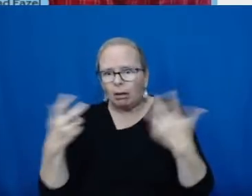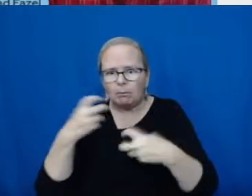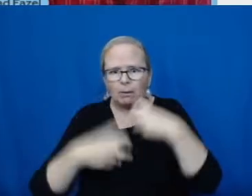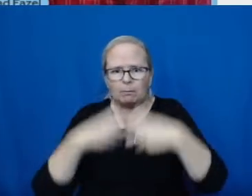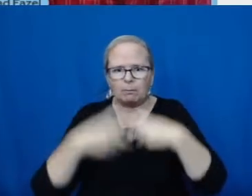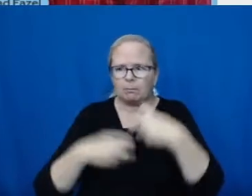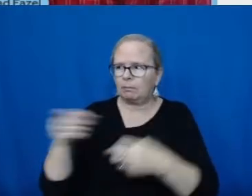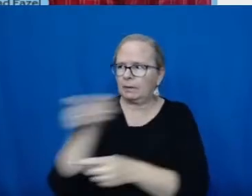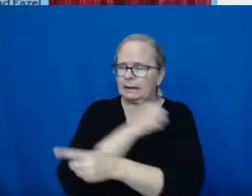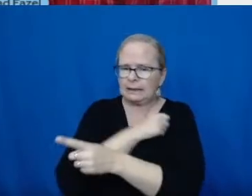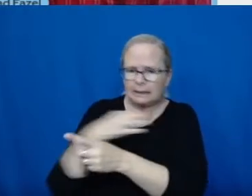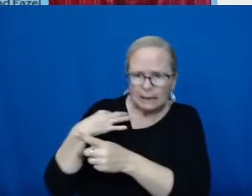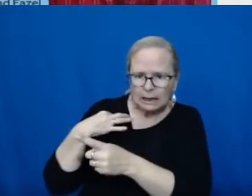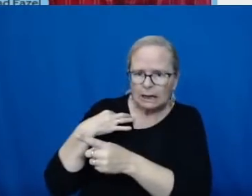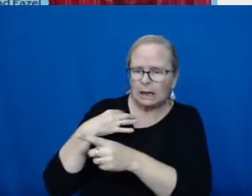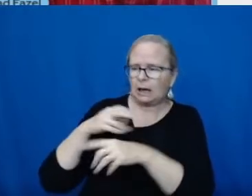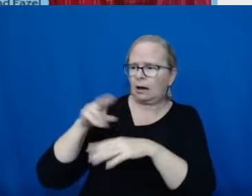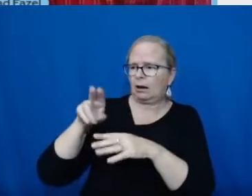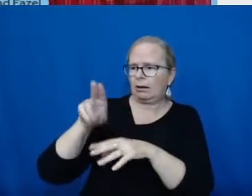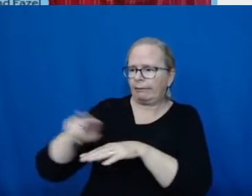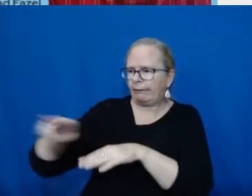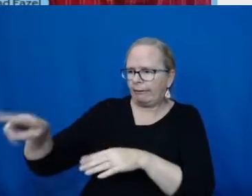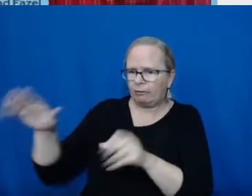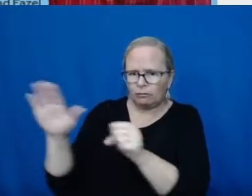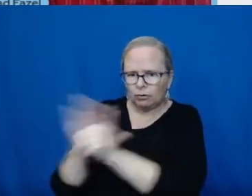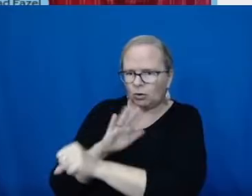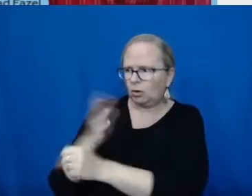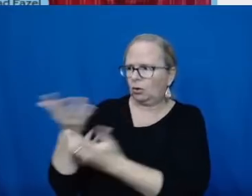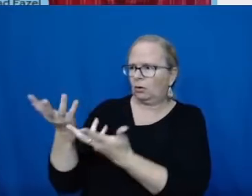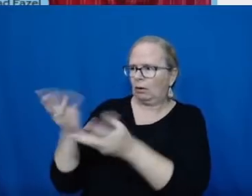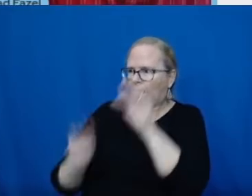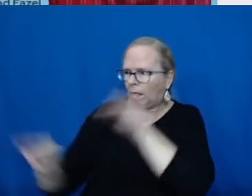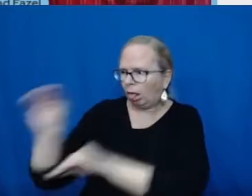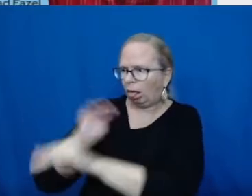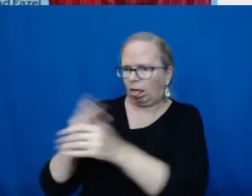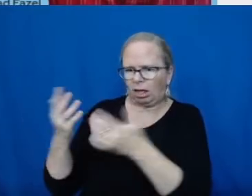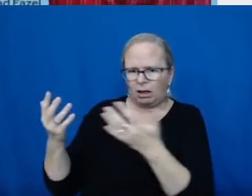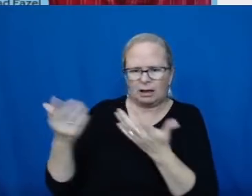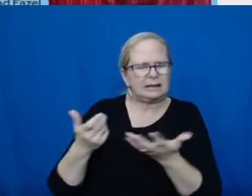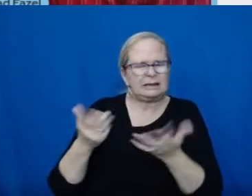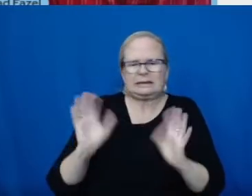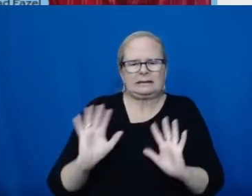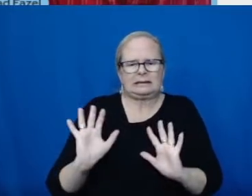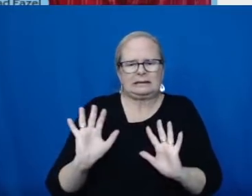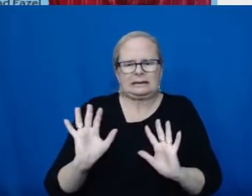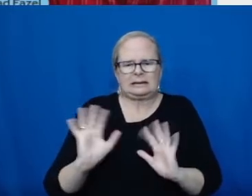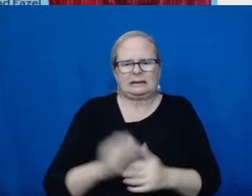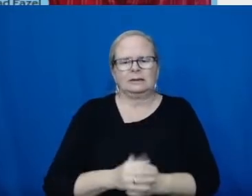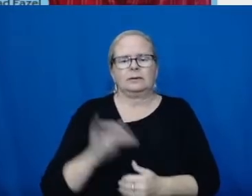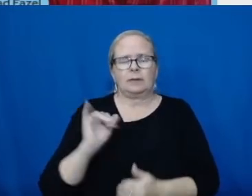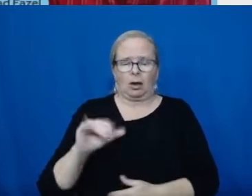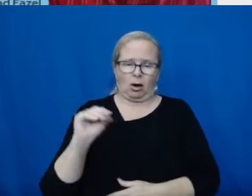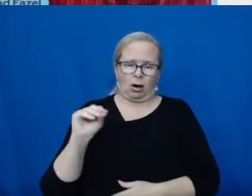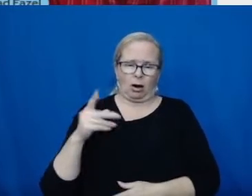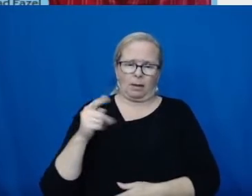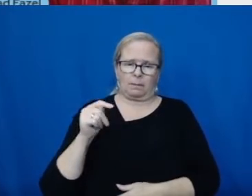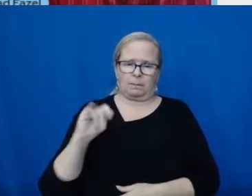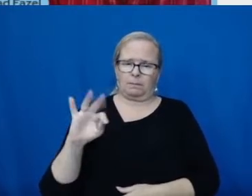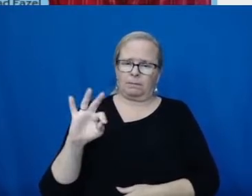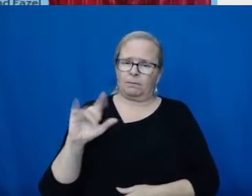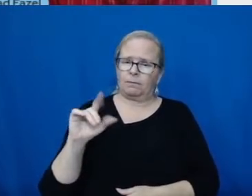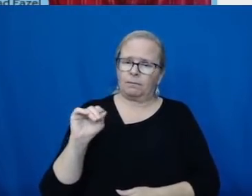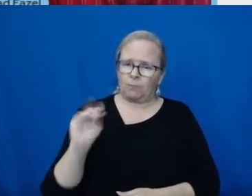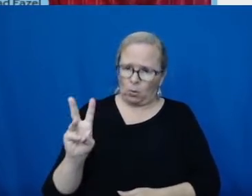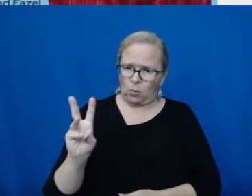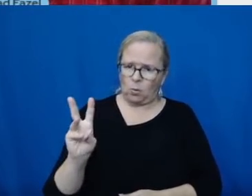Optiflow in addition to my stats to give you an idea of what happens in the orange area up here and